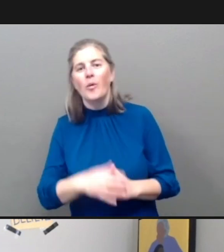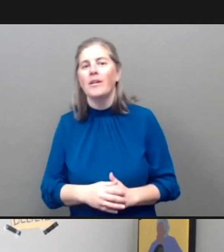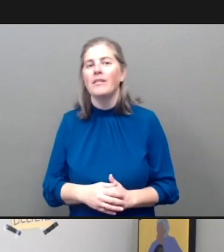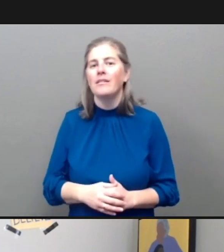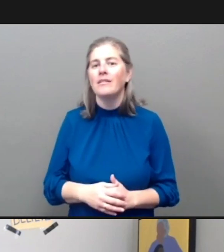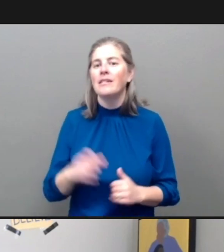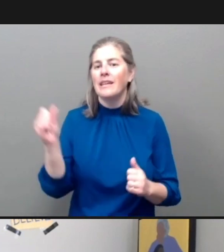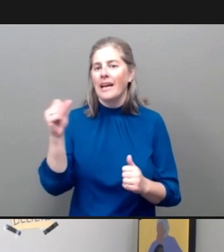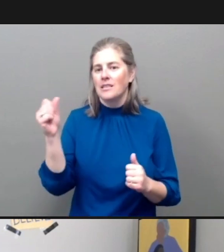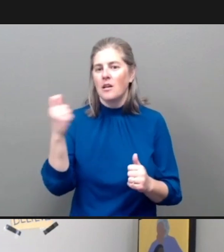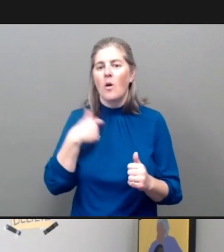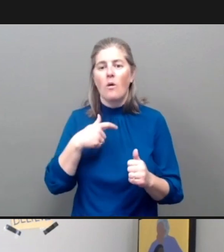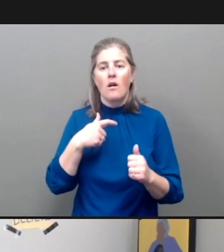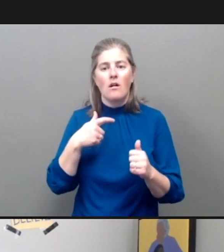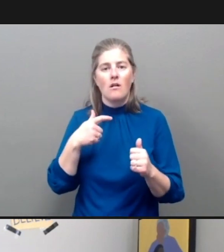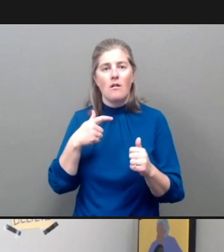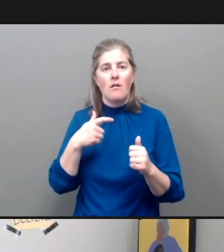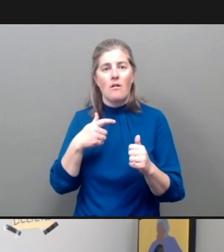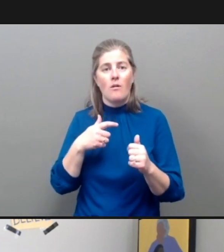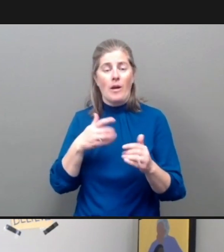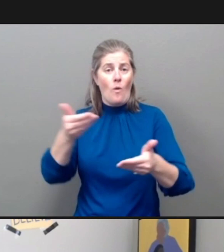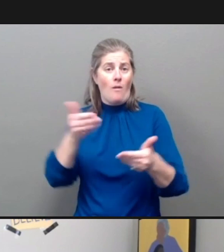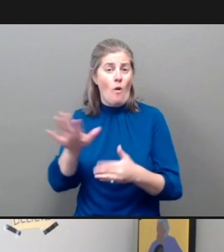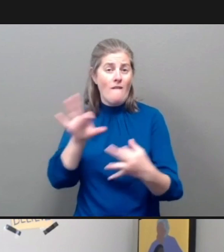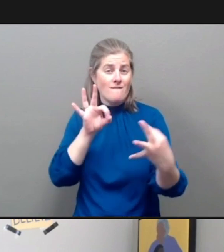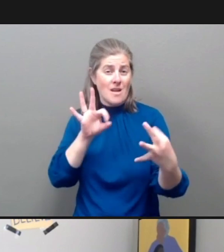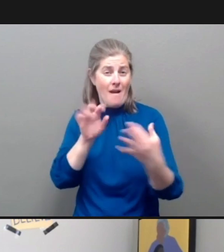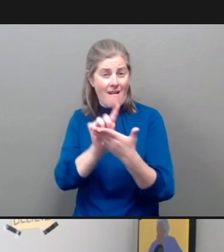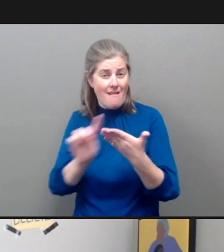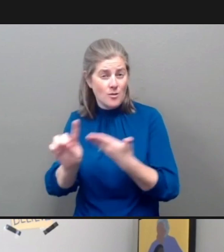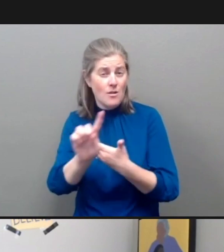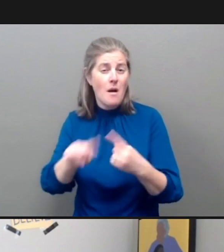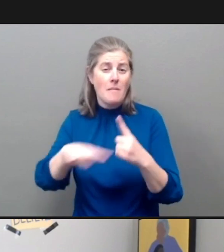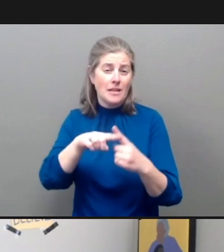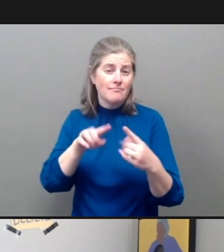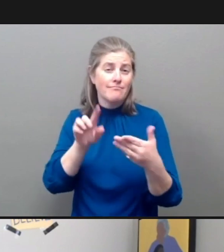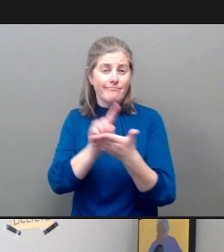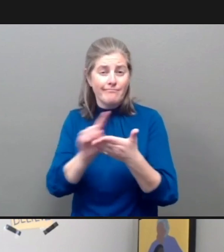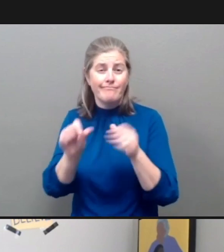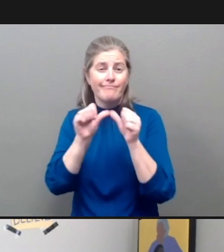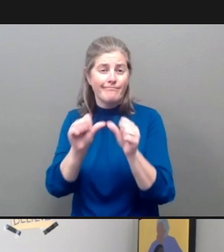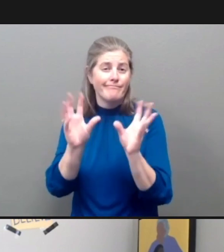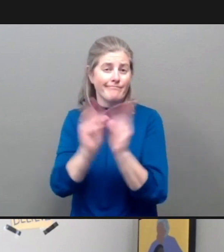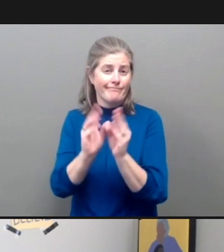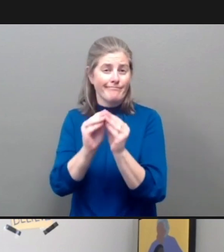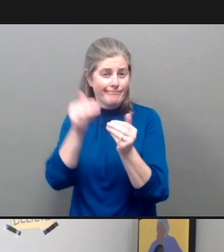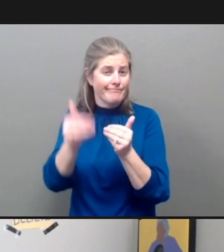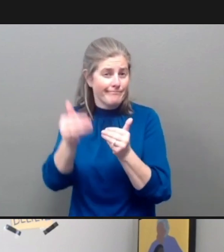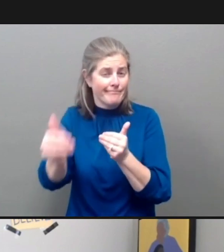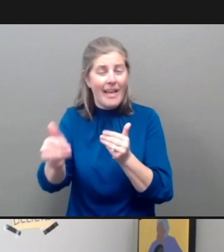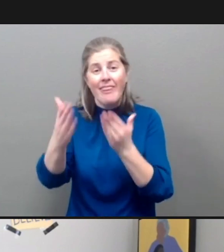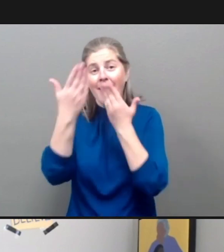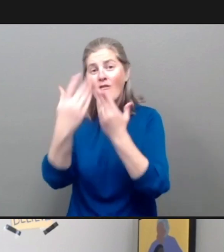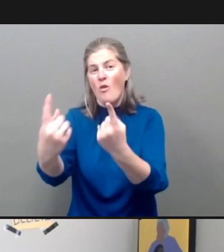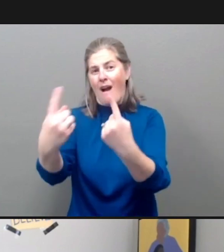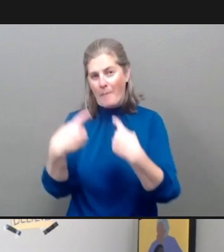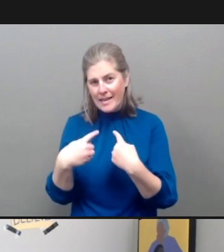yes, we will most likely be back next week, but certainly on a continuing and regular basis with these press conferences. So thanks so much for your attendance, and